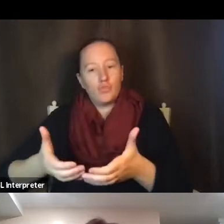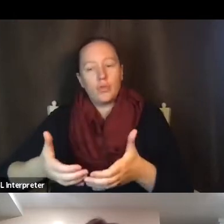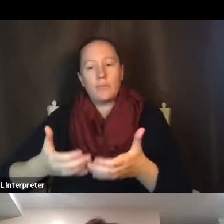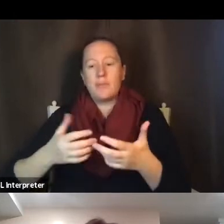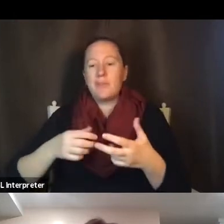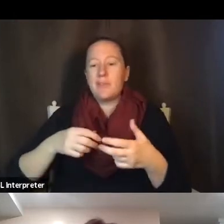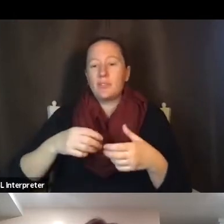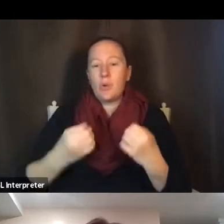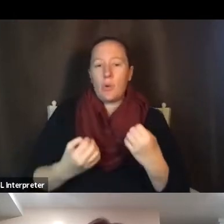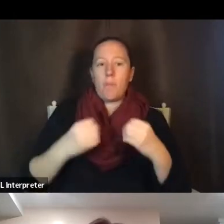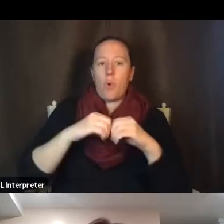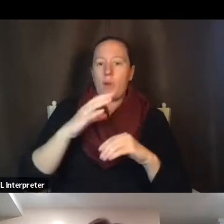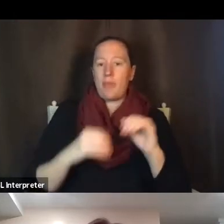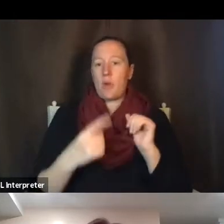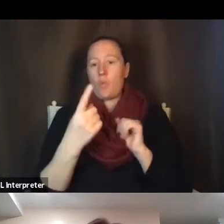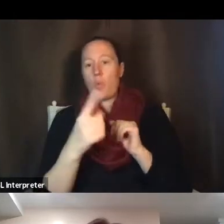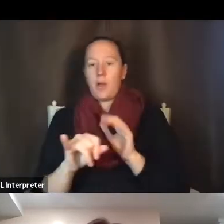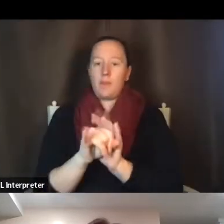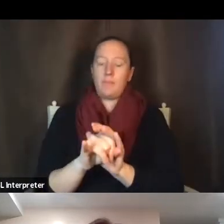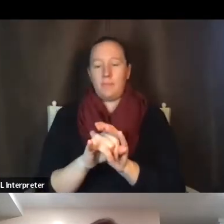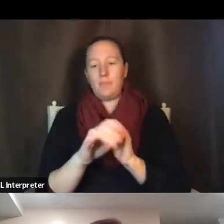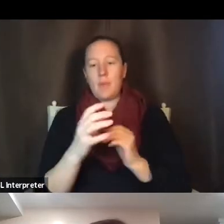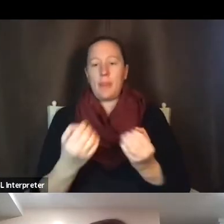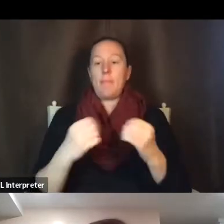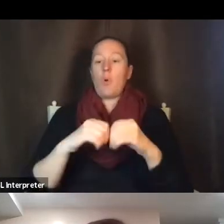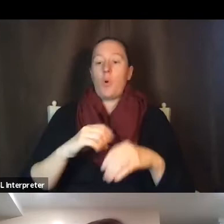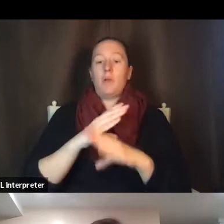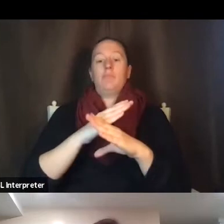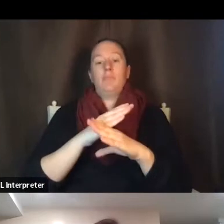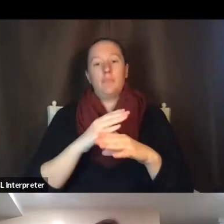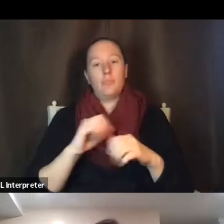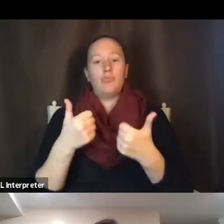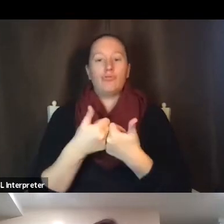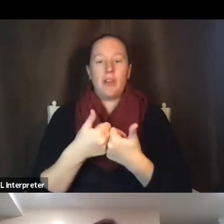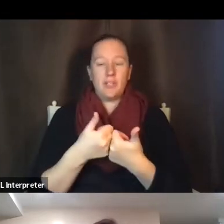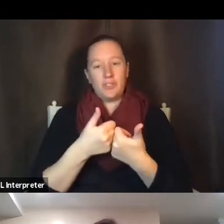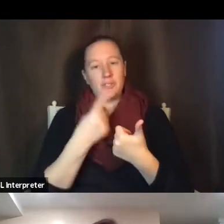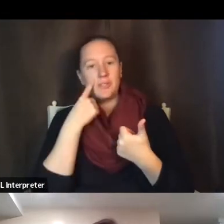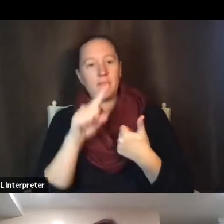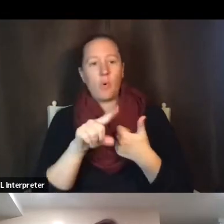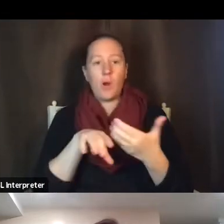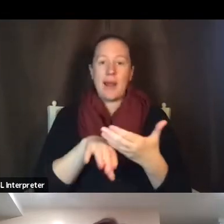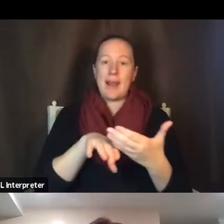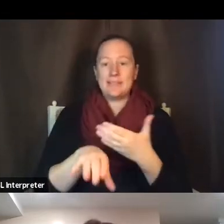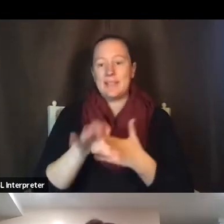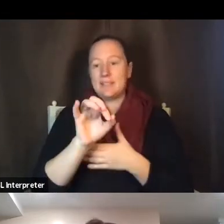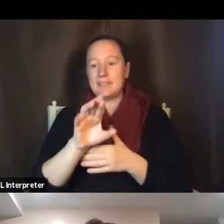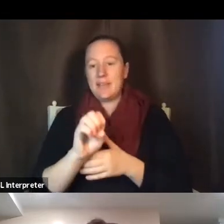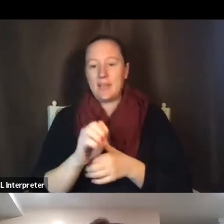sort of intersections in identity, the more challenges there were with regard to accessing the care they